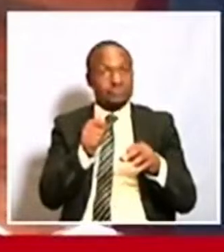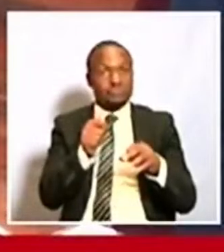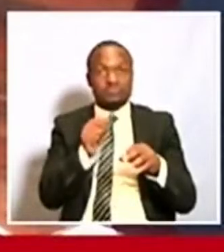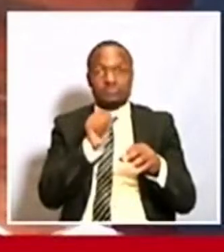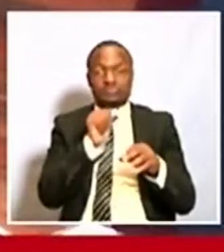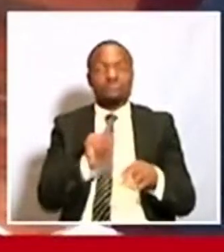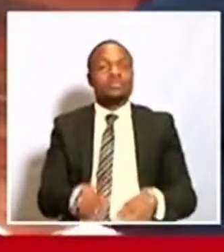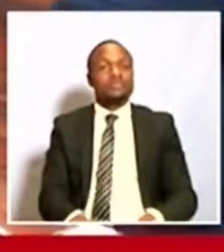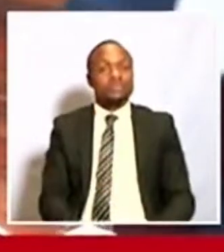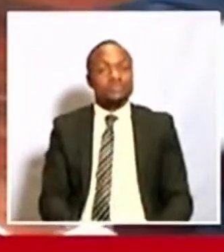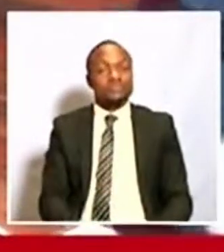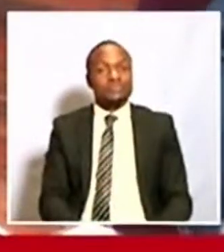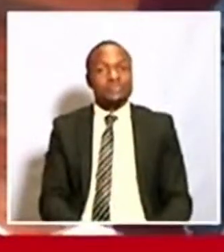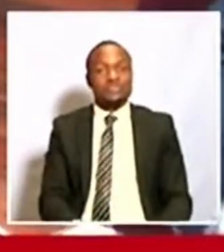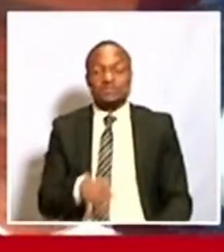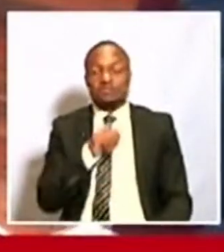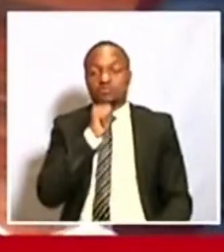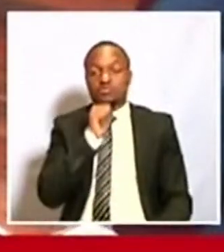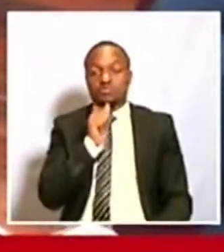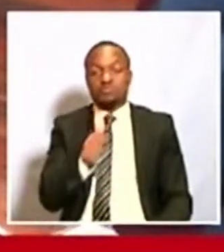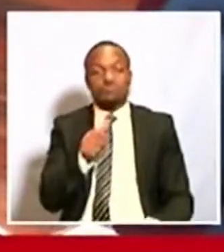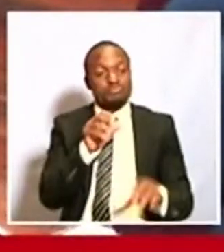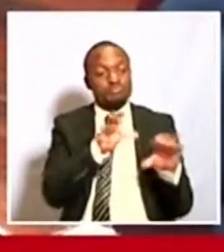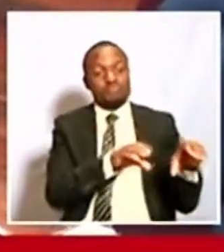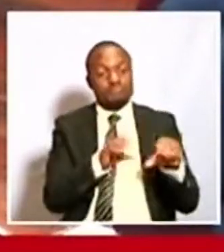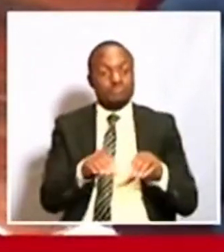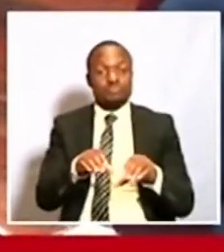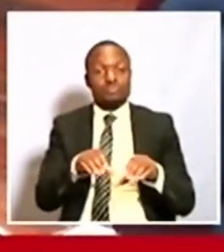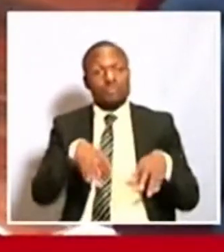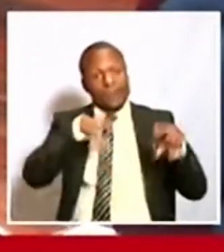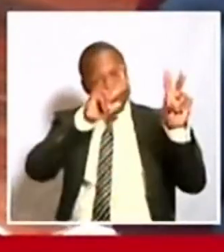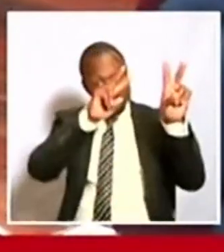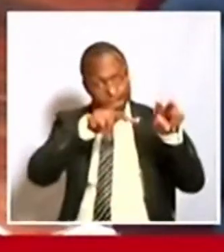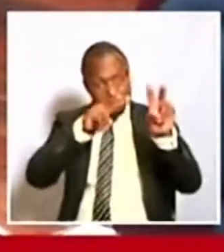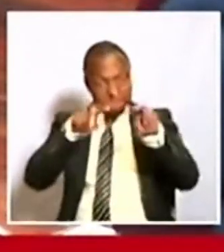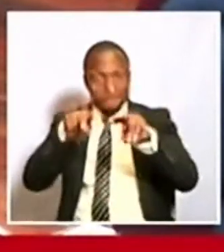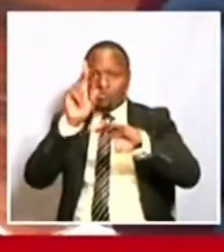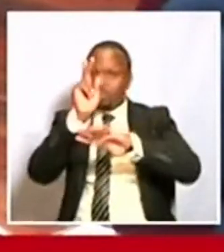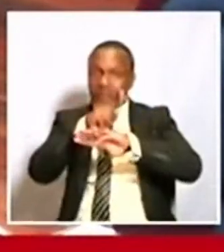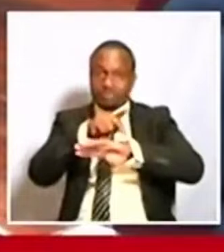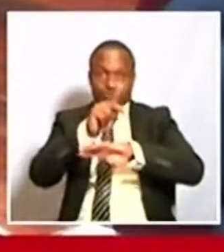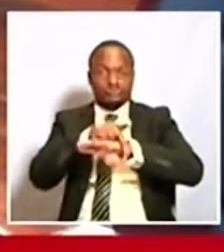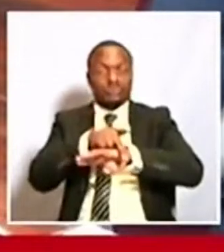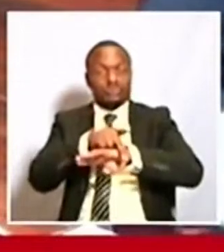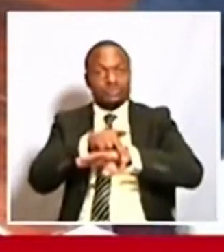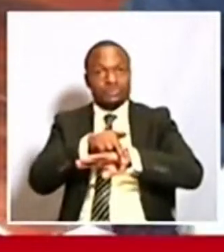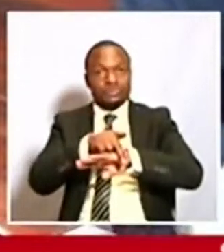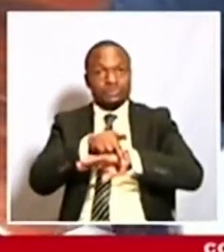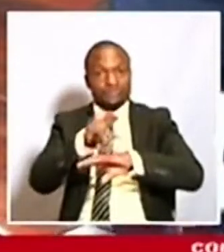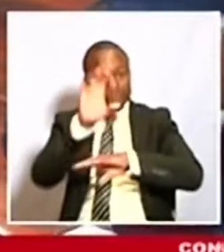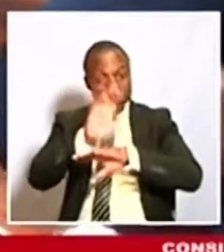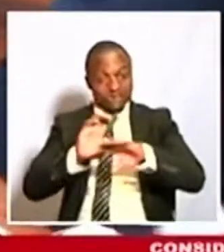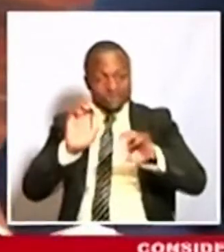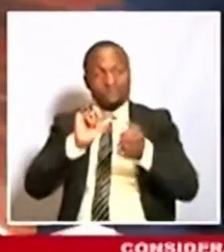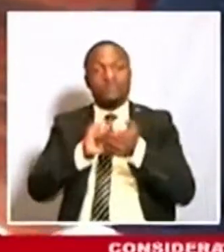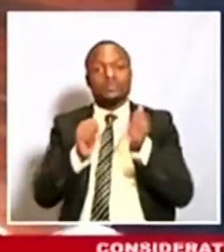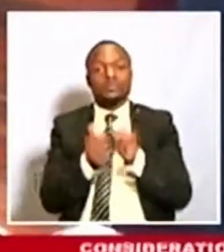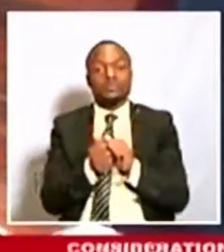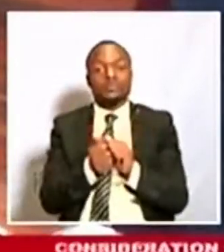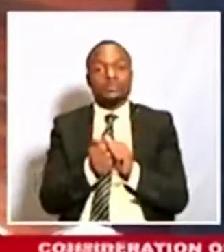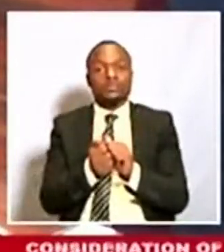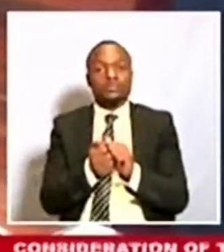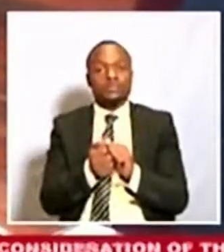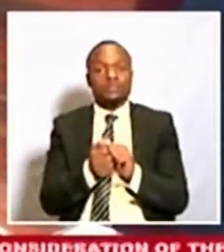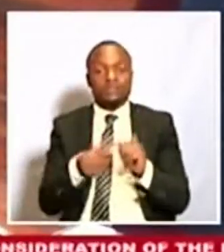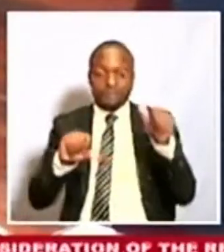have not been undertaking monitoring of the projects. That was the cause of the query, as